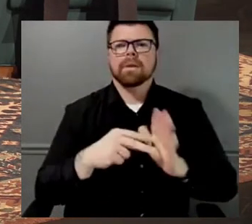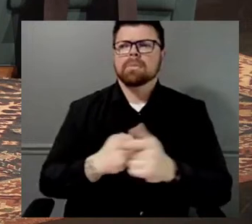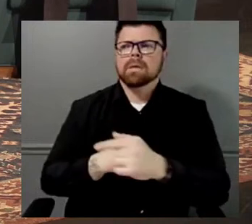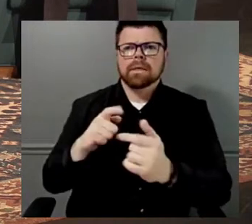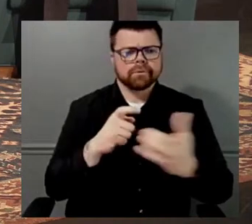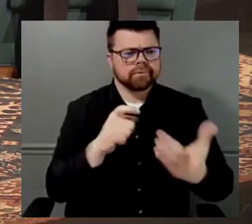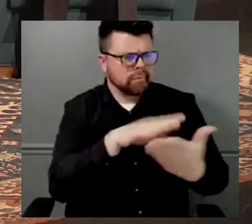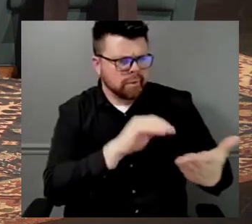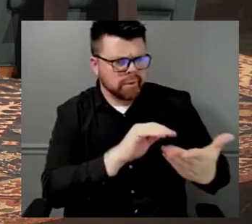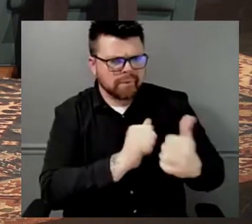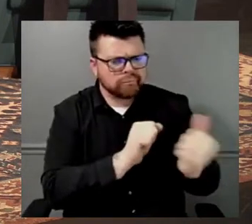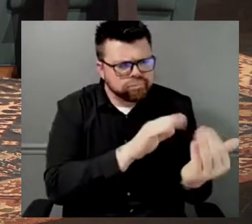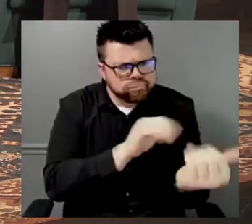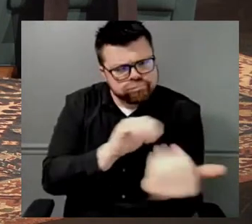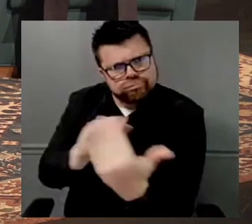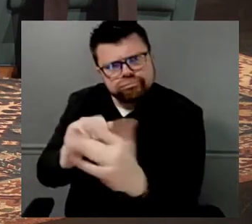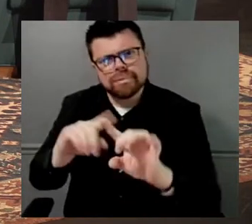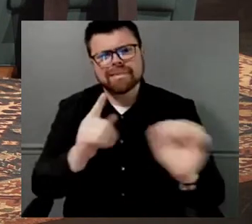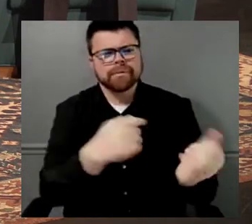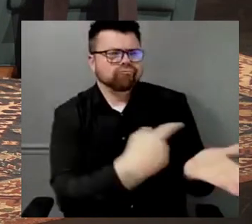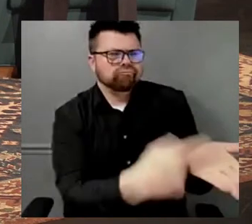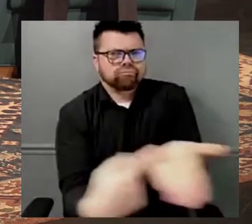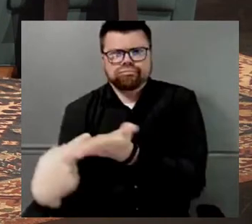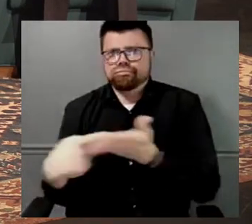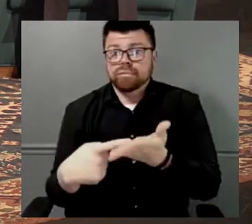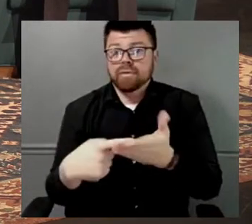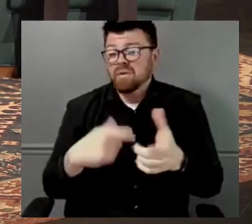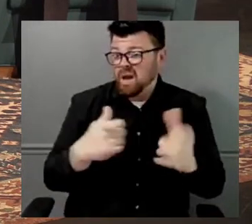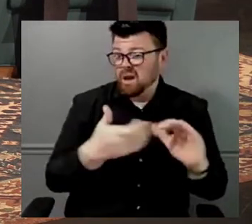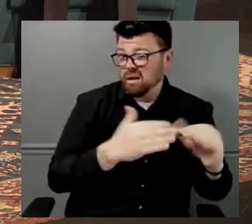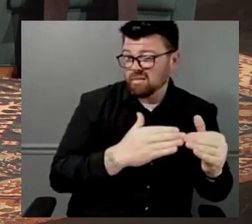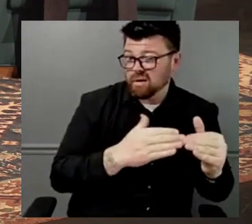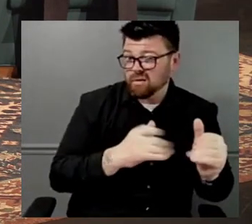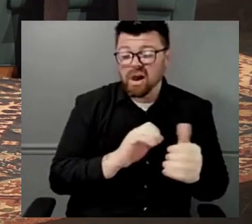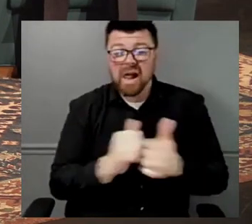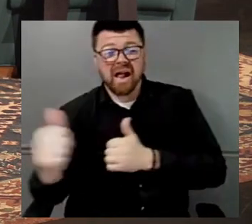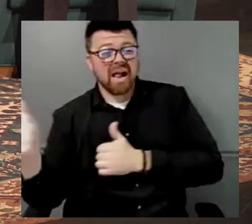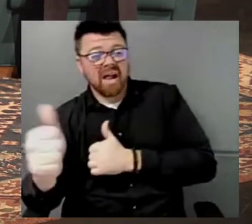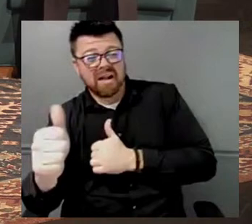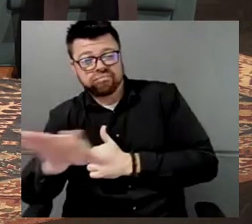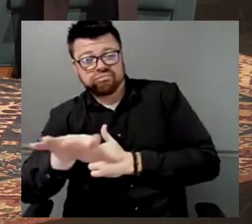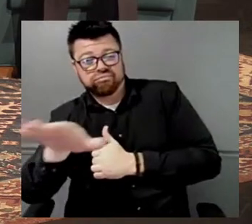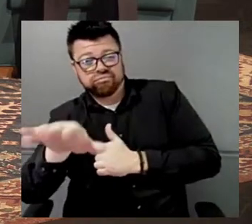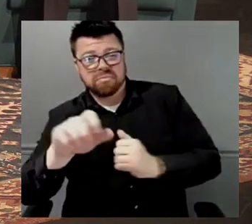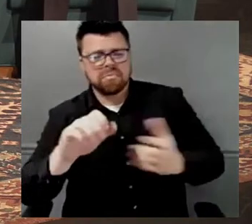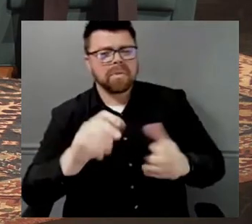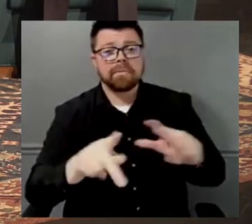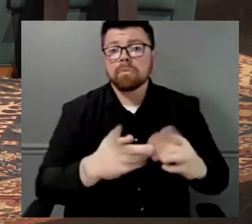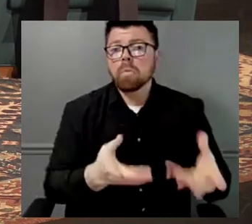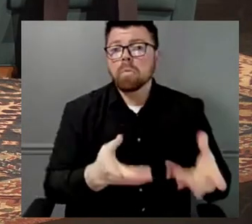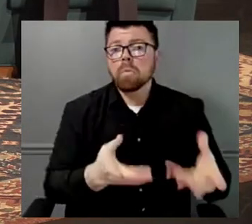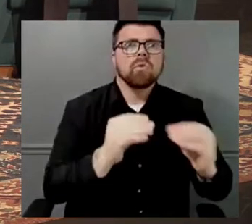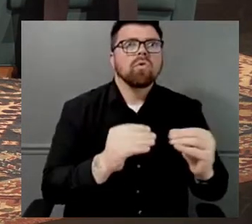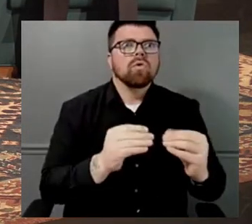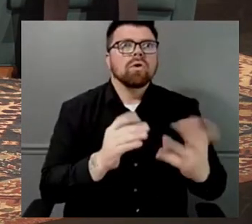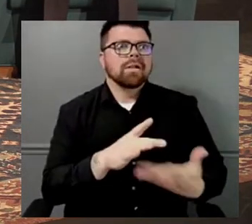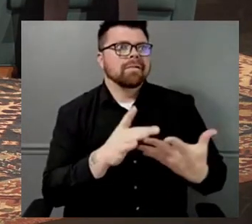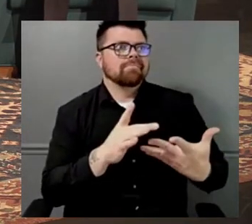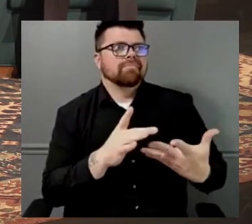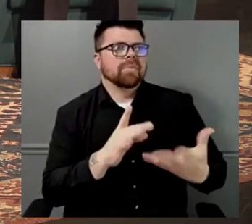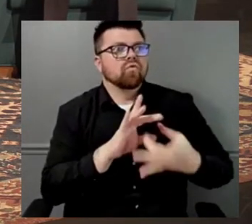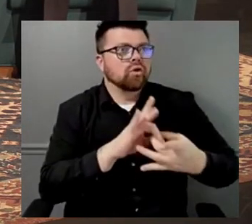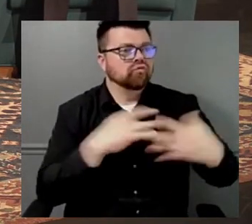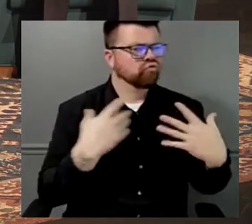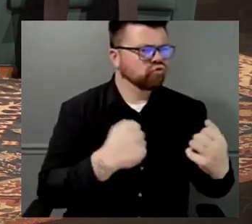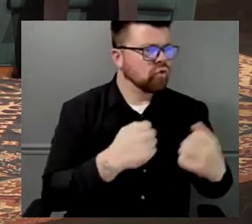and conversation with people from the big city and from rural areas, people who had more of a leaning towards strong government, people who had a